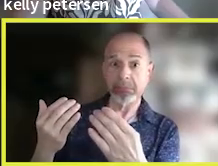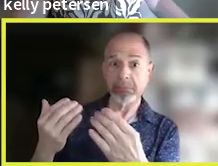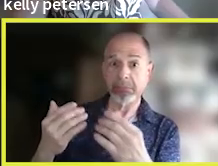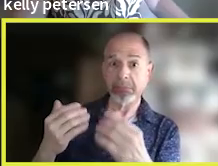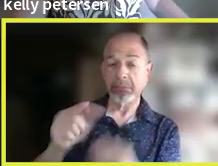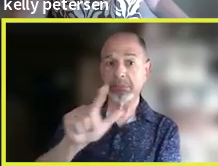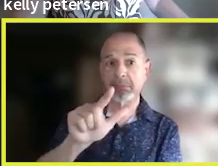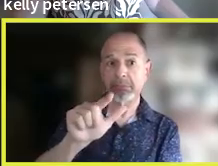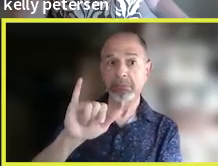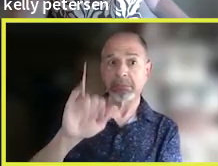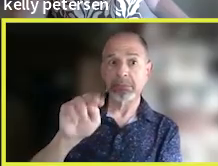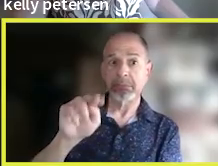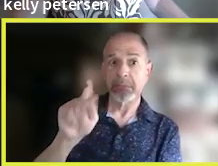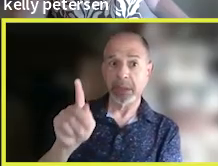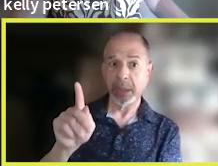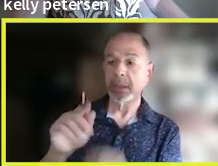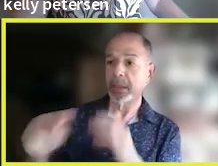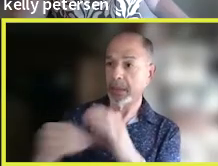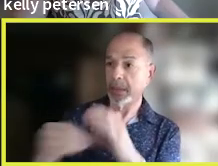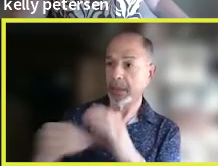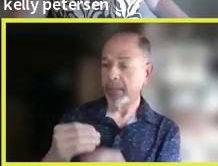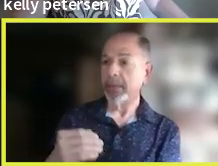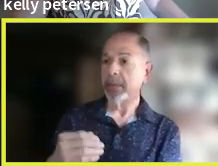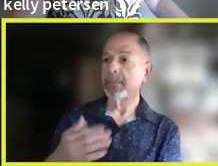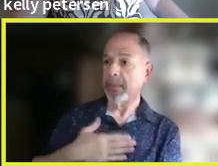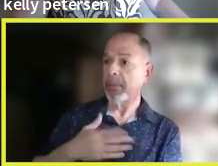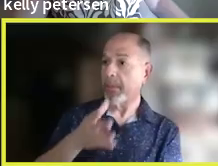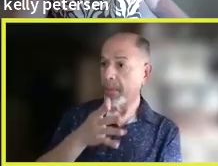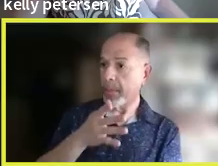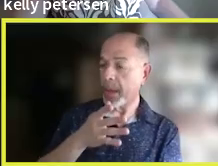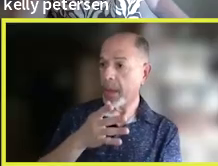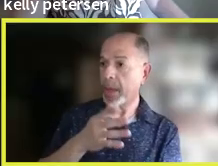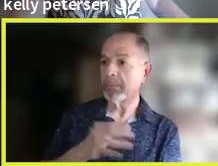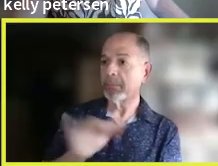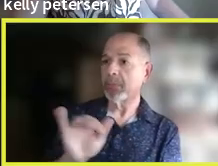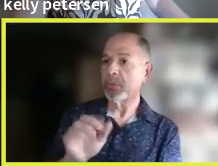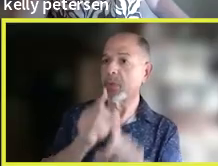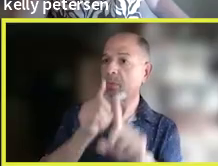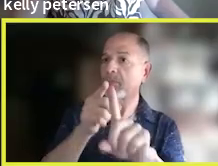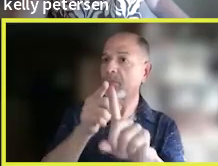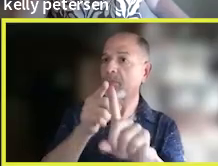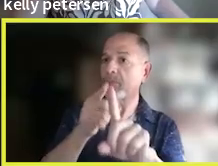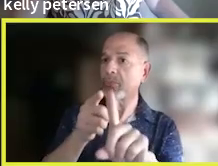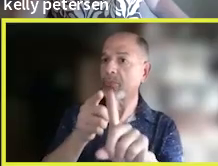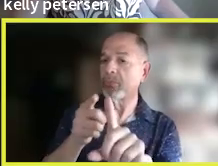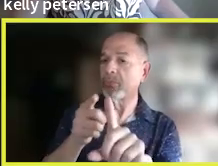send it to me and my mom, because I know that's something that my mom's looking for, is like future